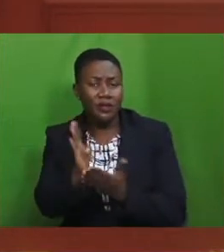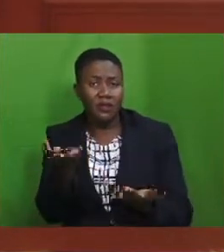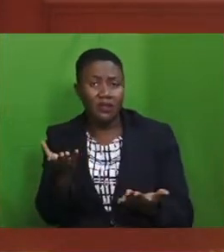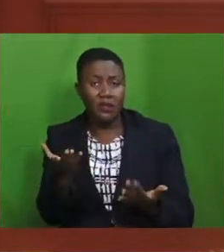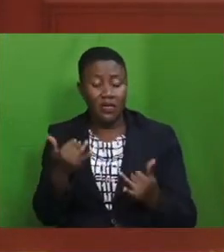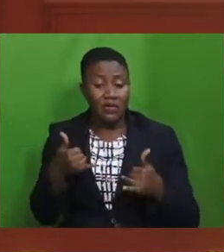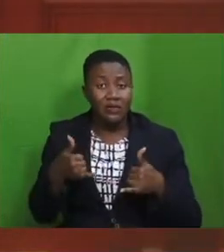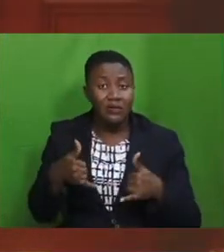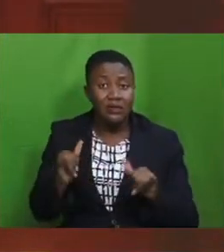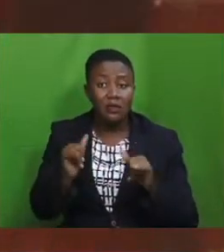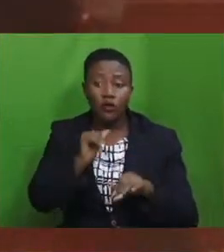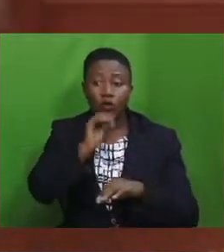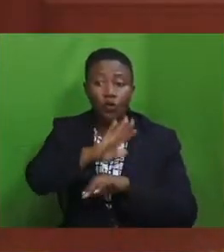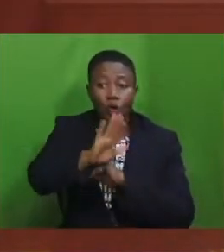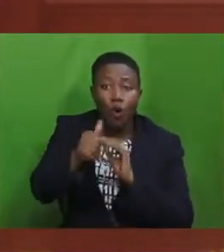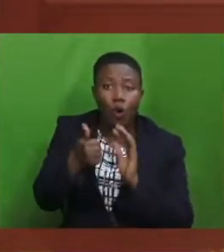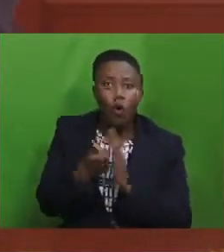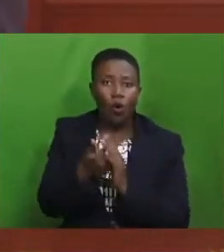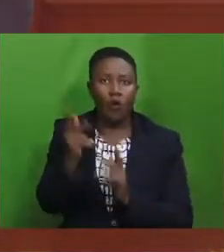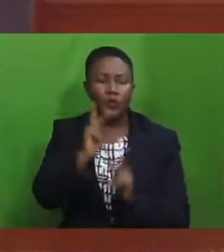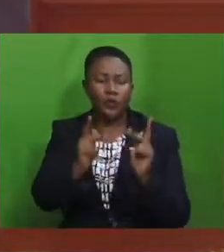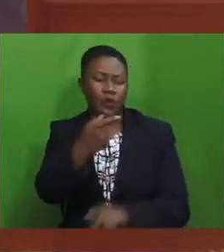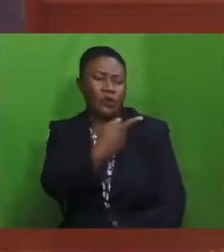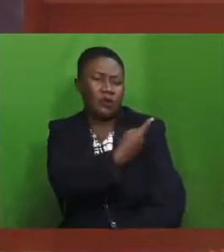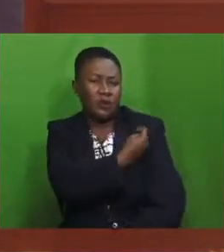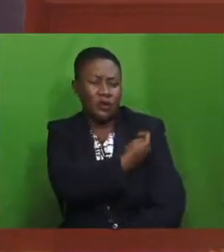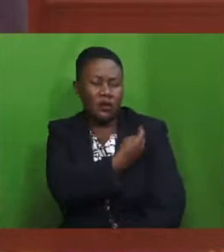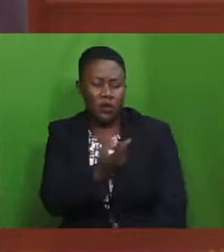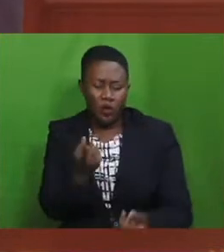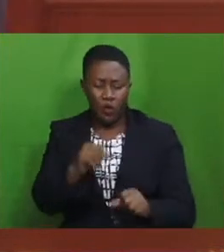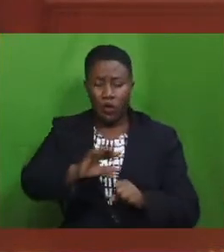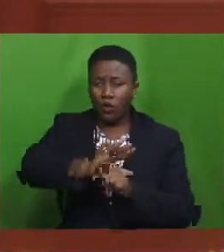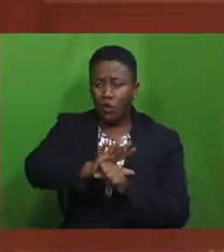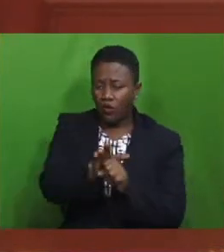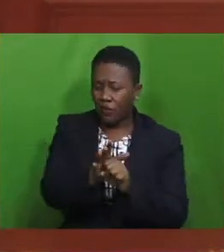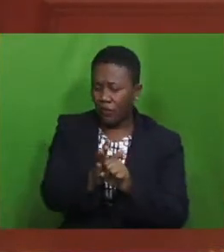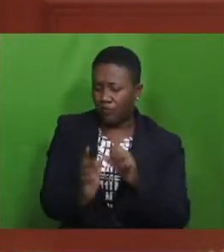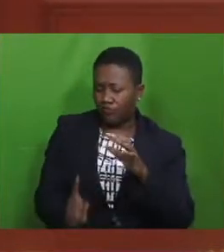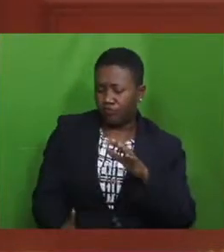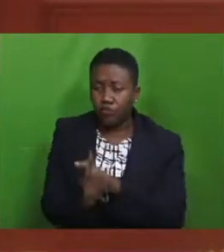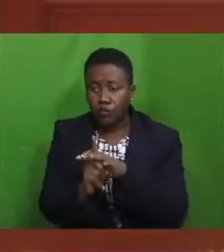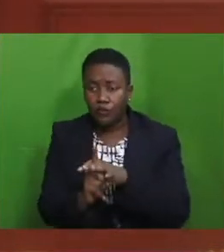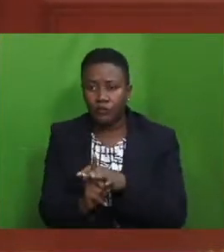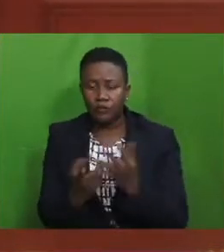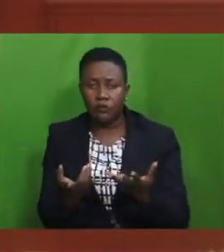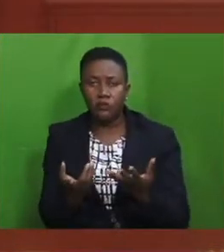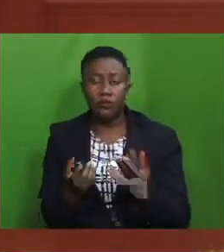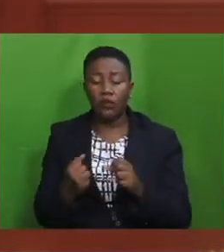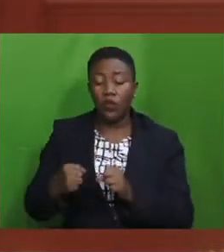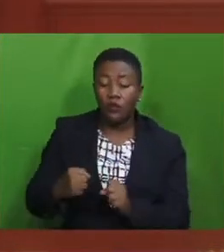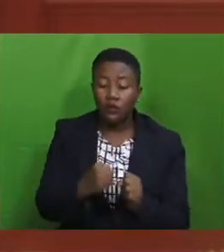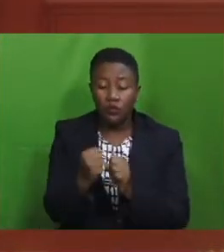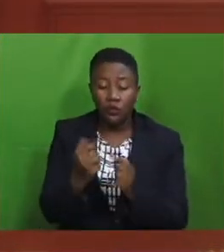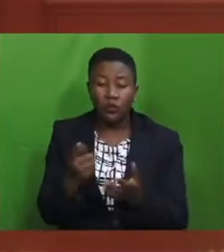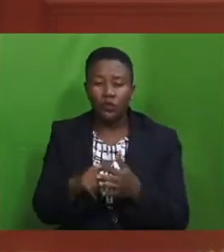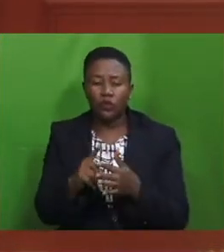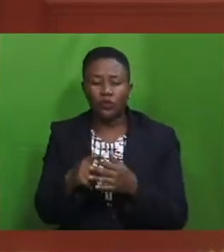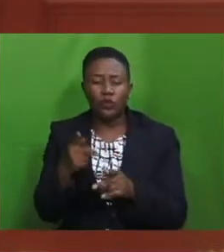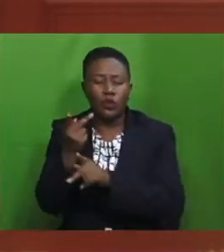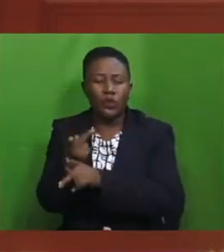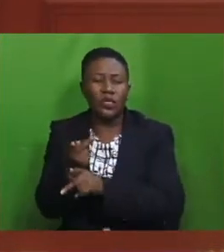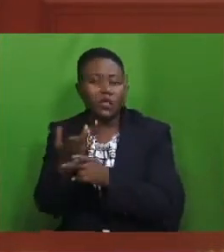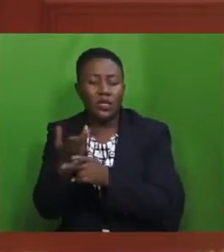the population cannot be vaccinated. Mr. Speaker, when COVID hit, the strategy medically to contain the